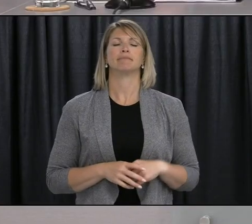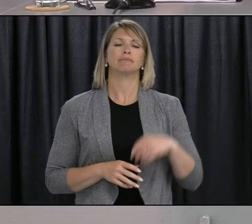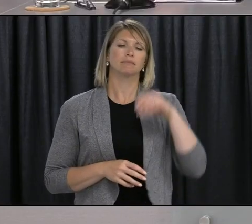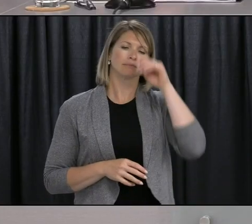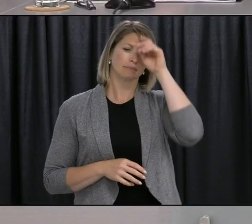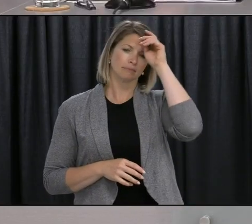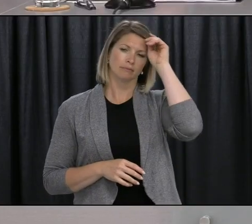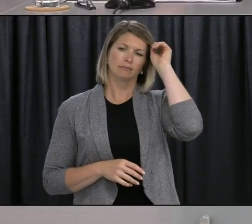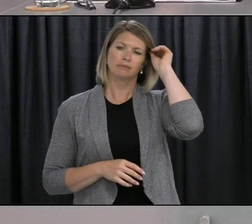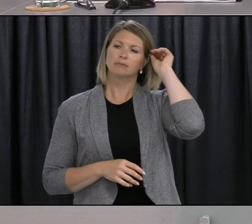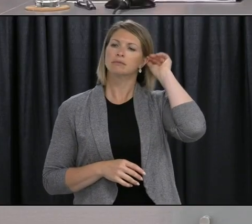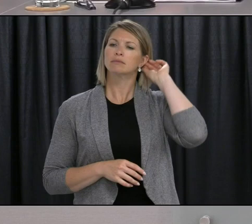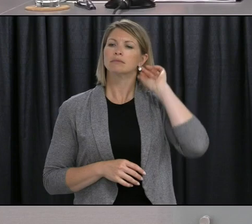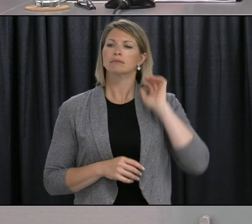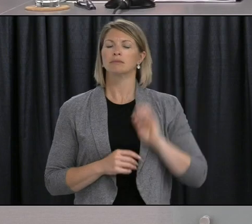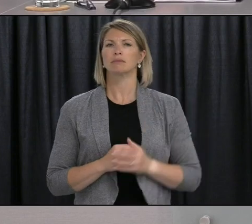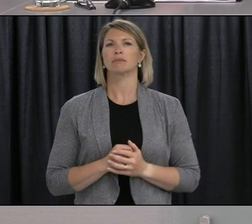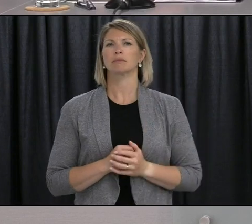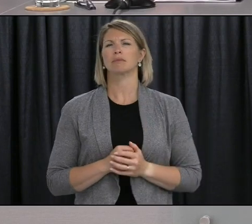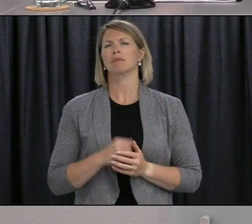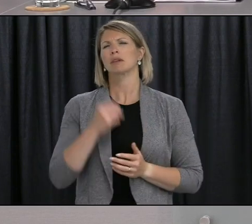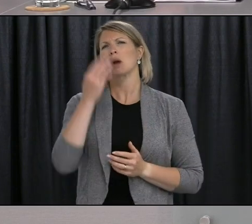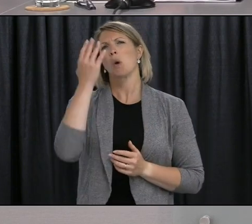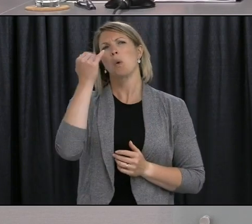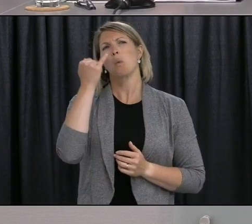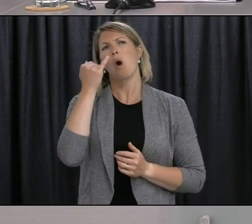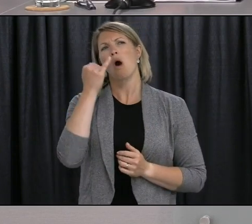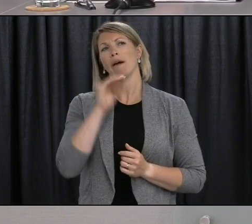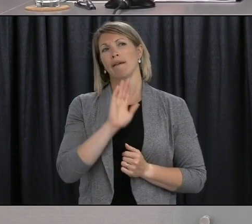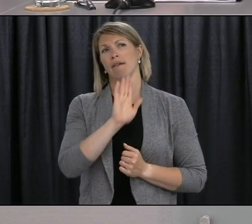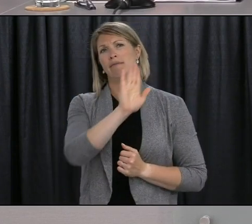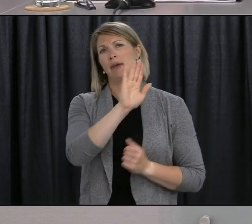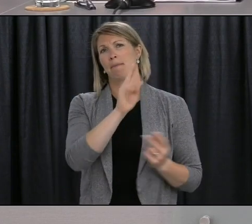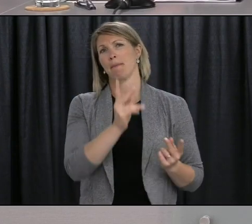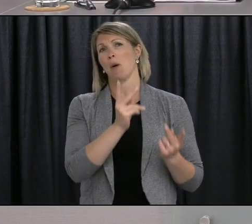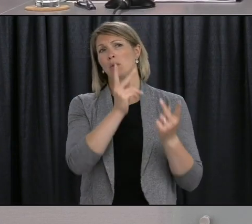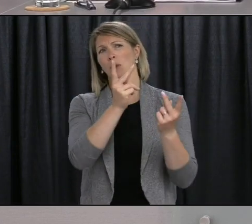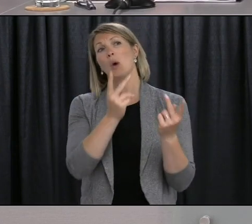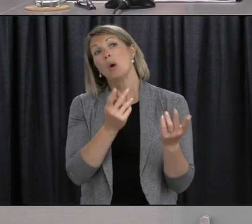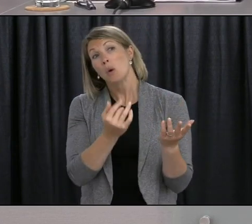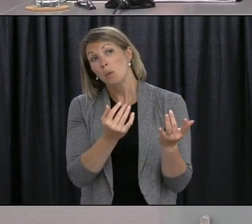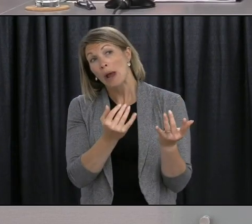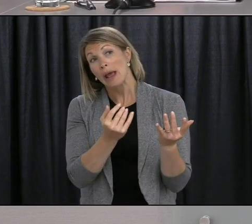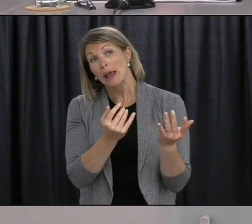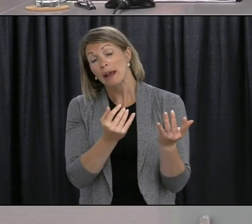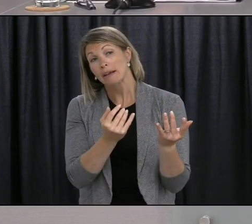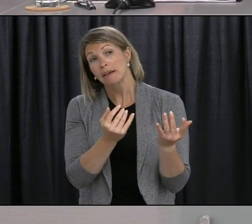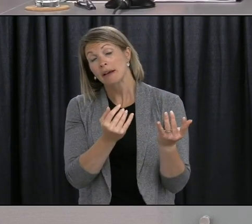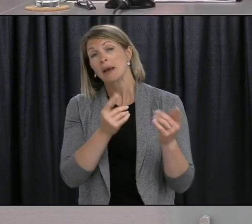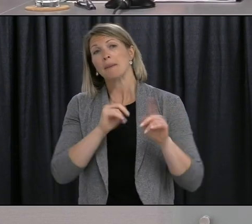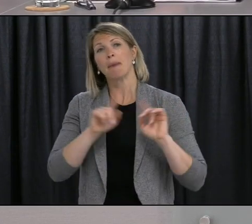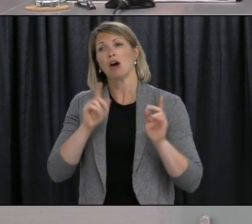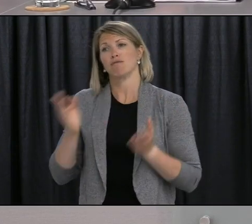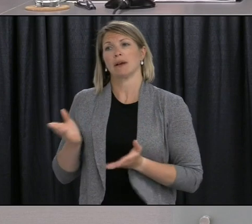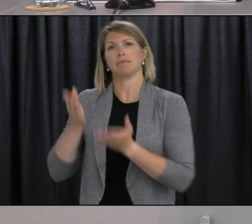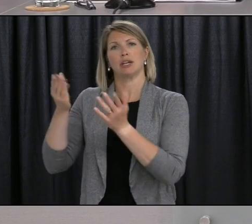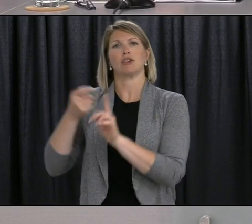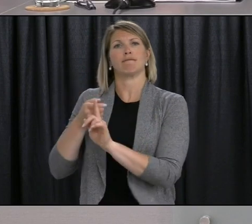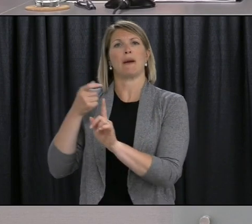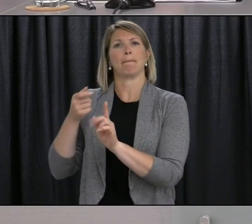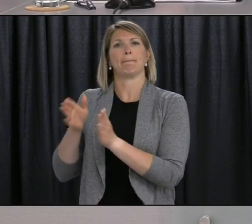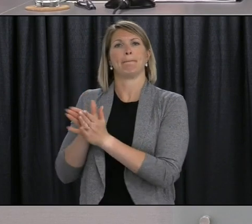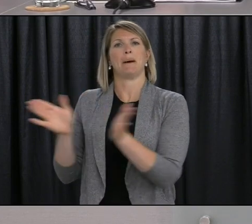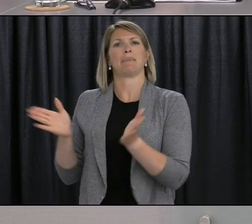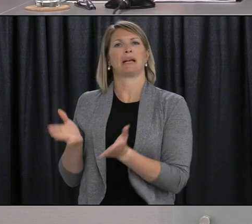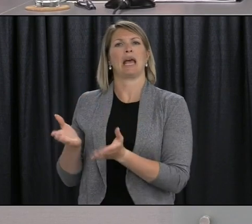Why is it that we have to wait for proposals from people in those communities when the decision is ultimately going to come from public health? I mean, this is not a new